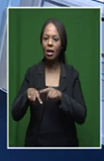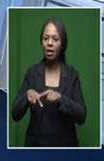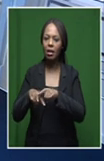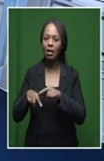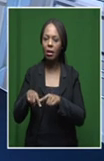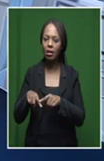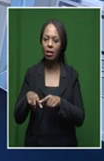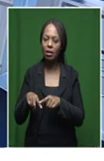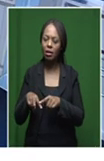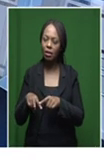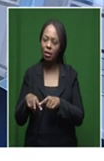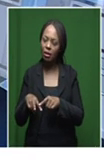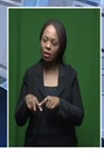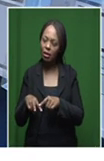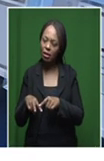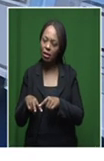We're listening.